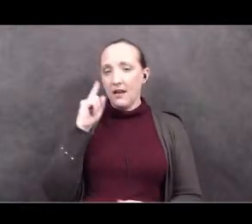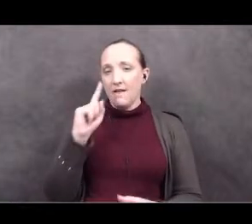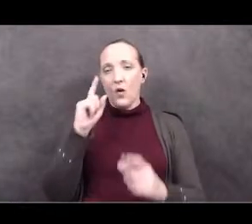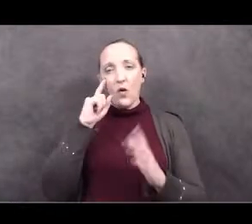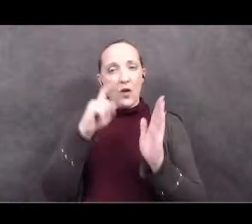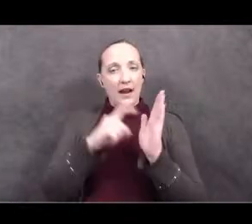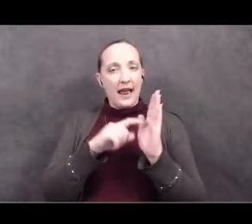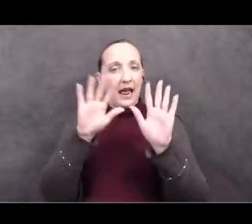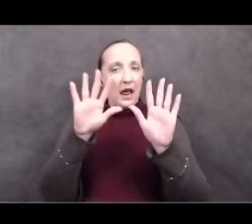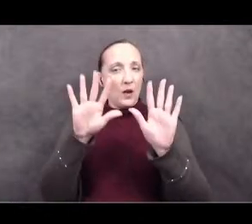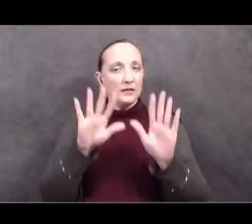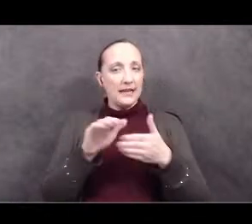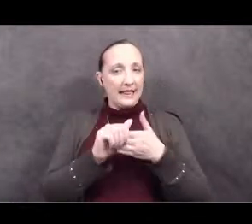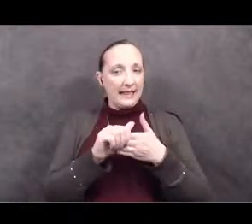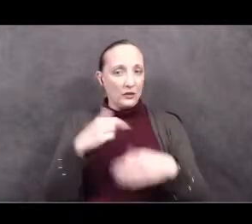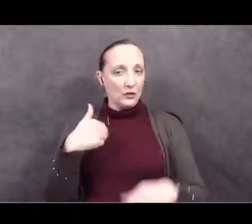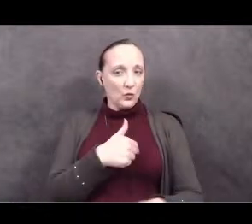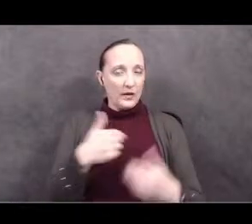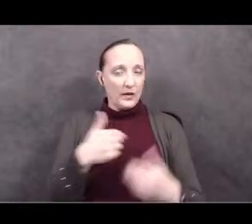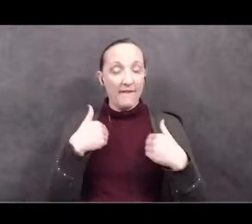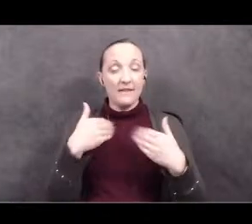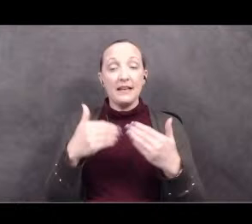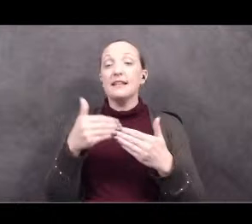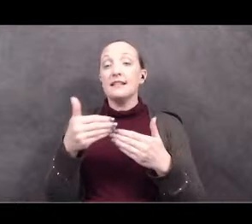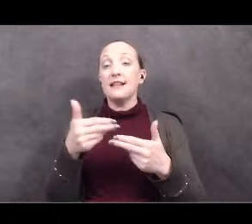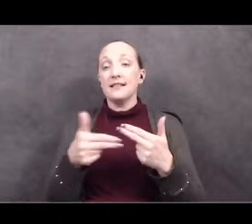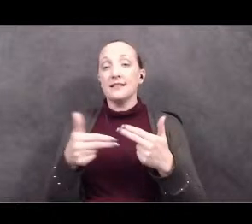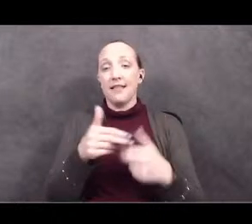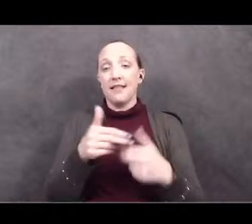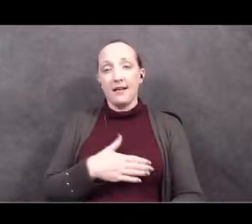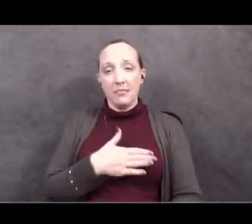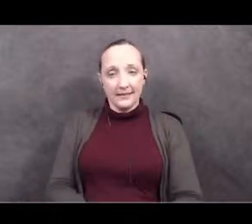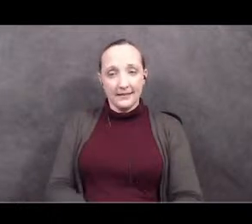leaders uh that we have uh next slide